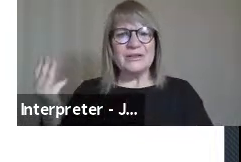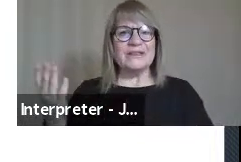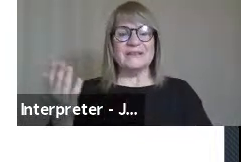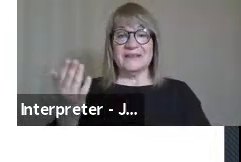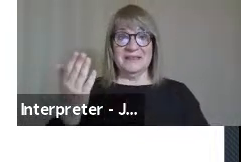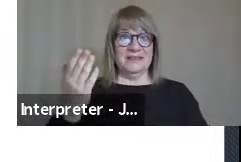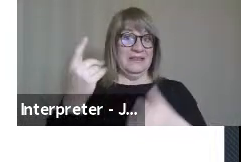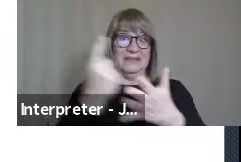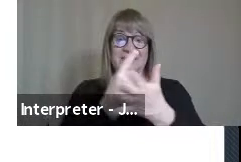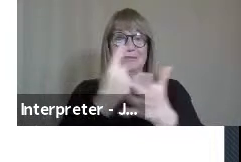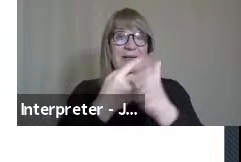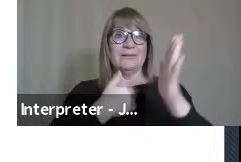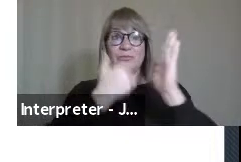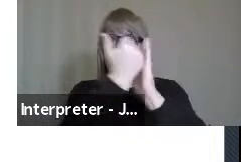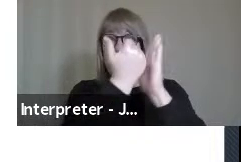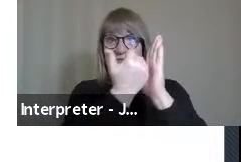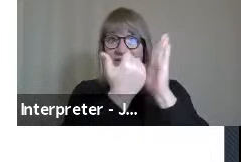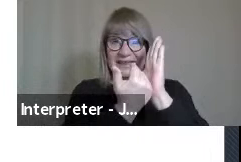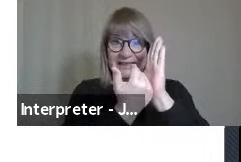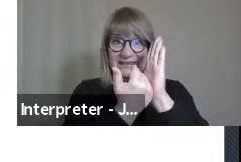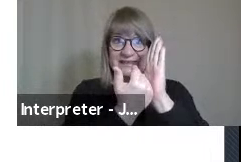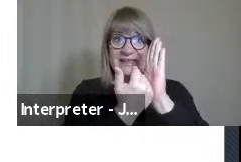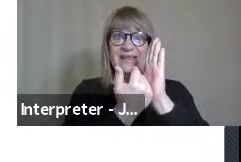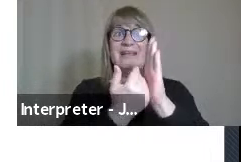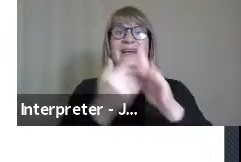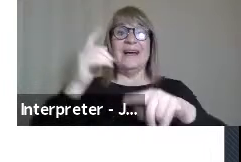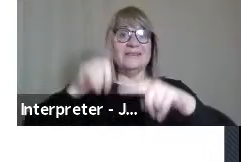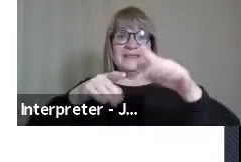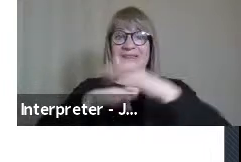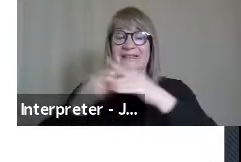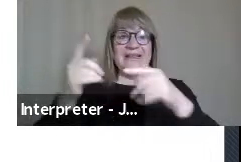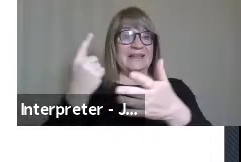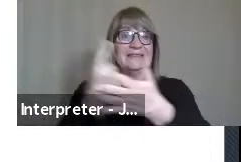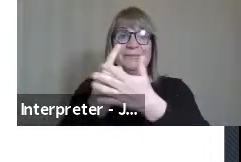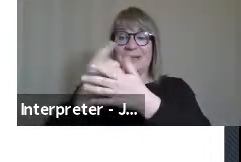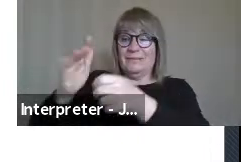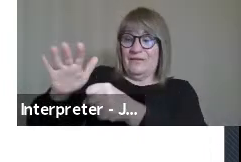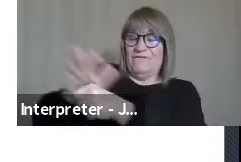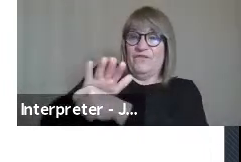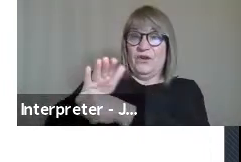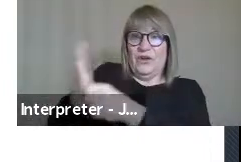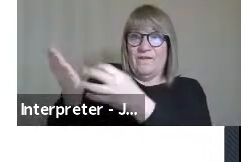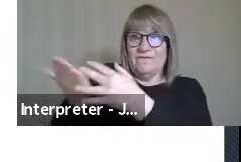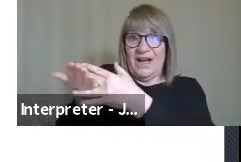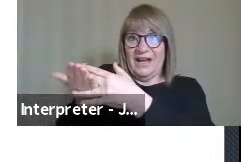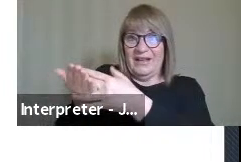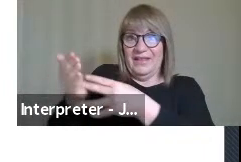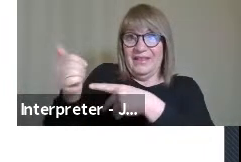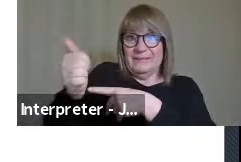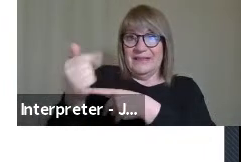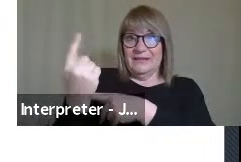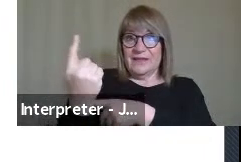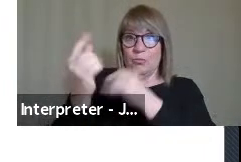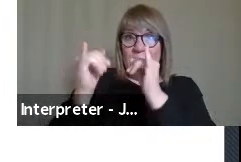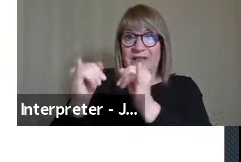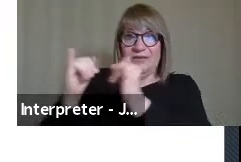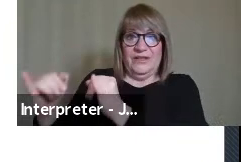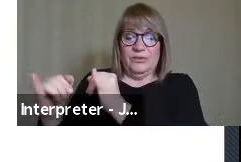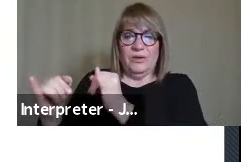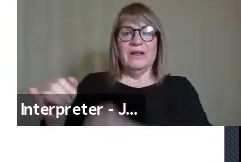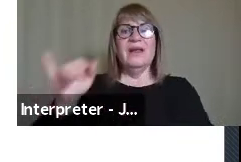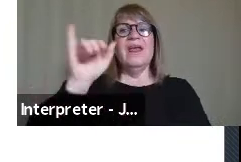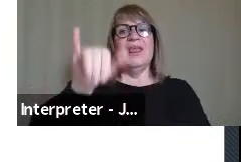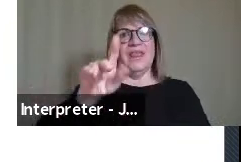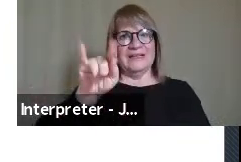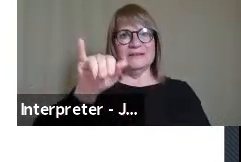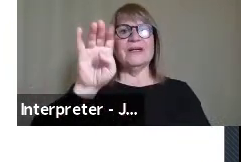lists of sterilizations in some cases there are entire folders on individuals and that's what kate's been